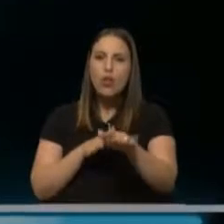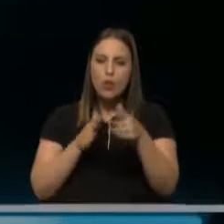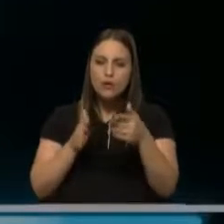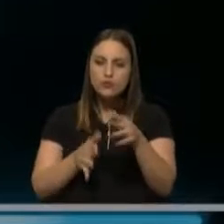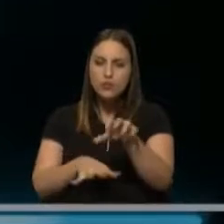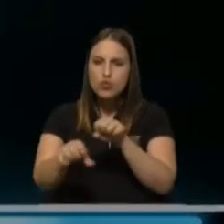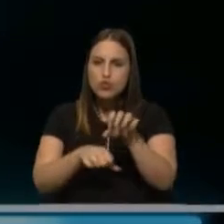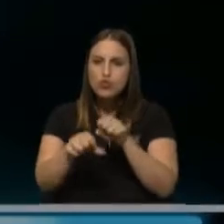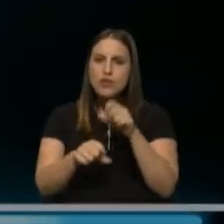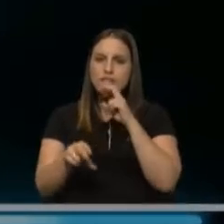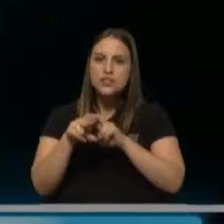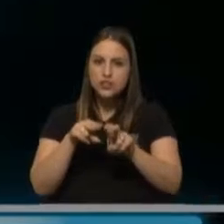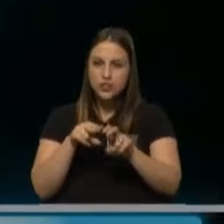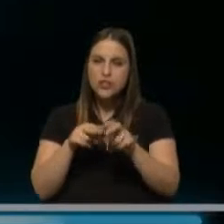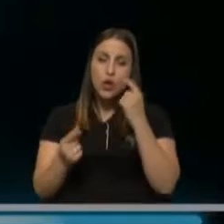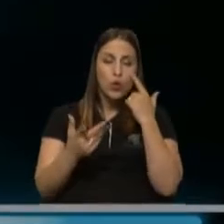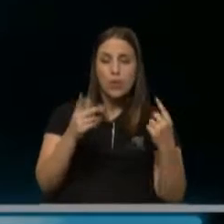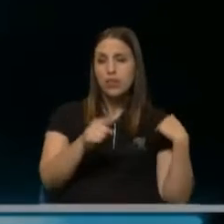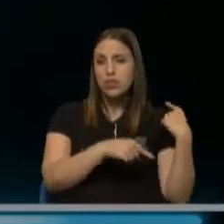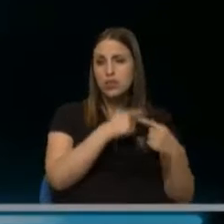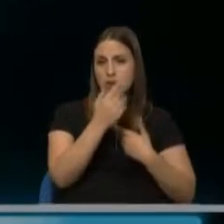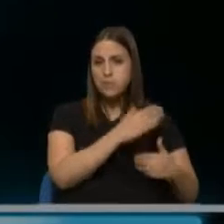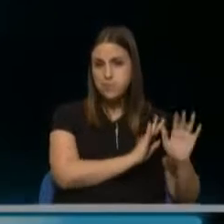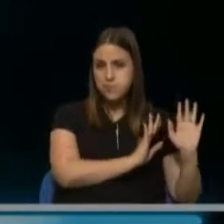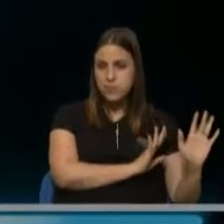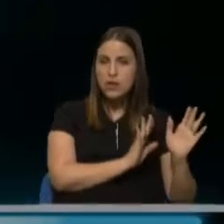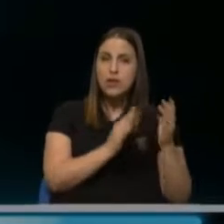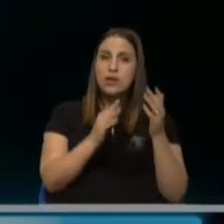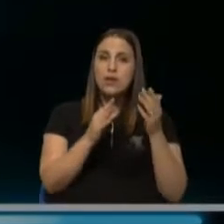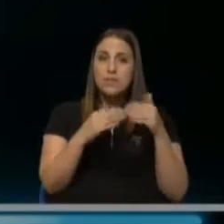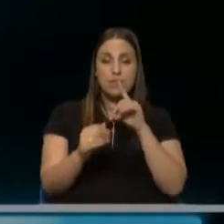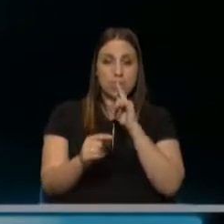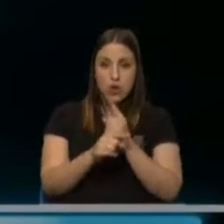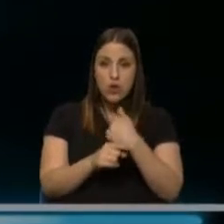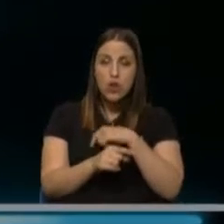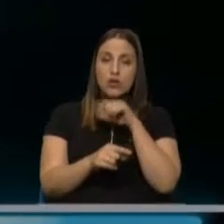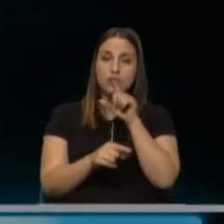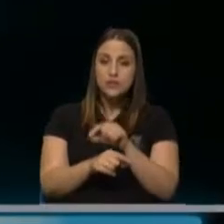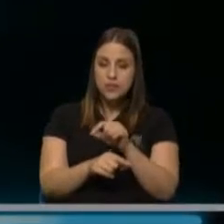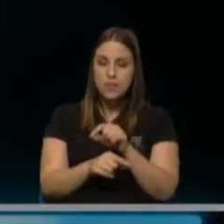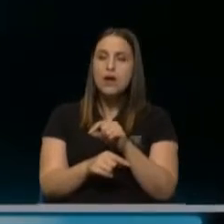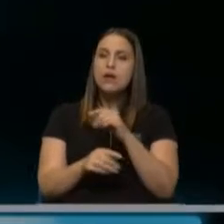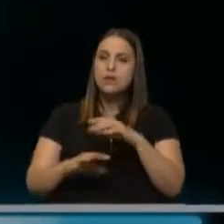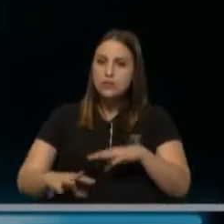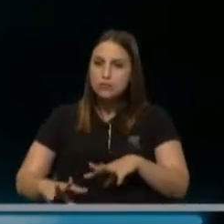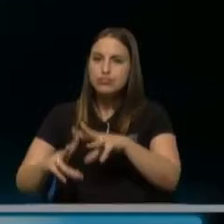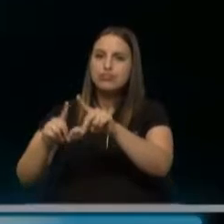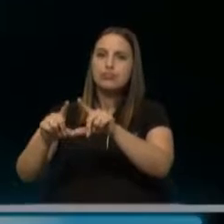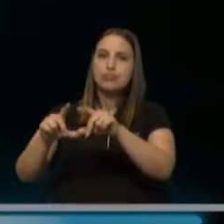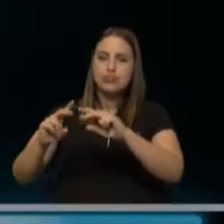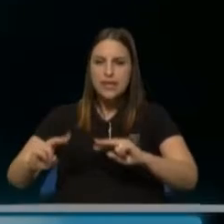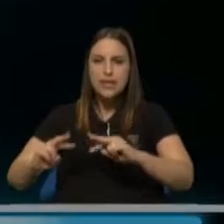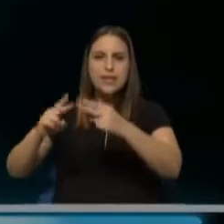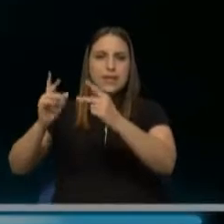energy compared to the traditional. And meanwhile, we also introduced the power line carrier technology in